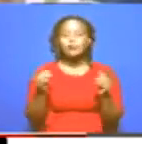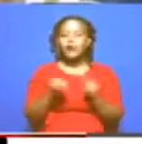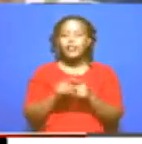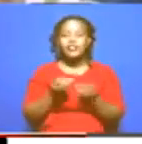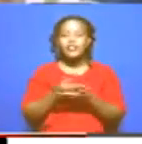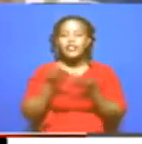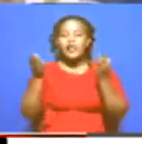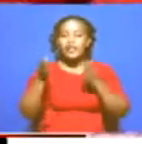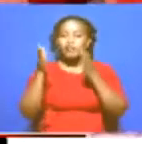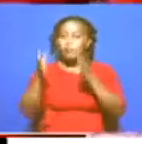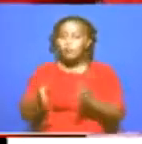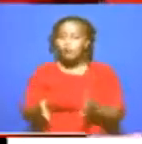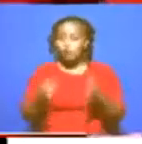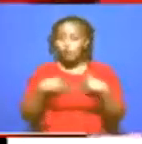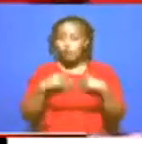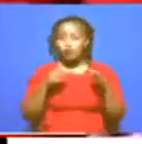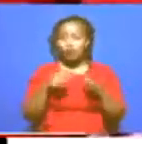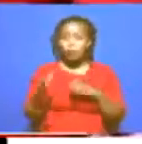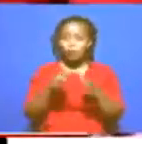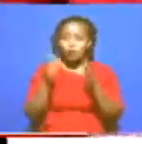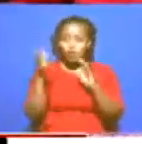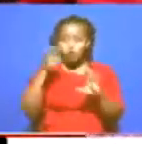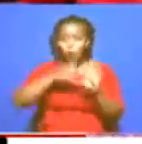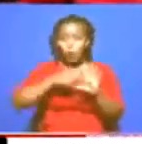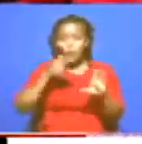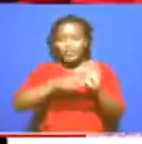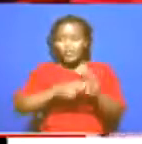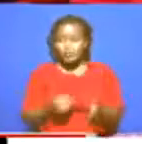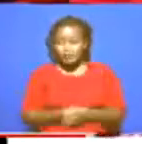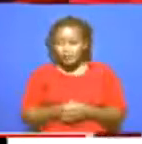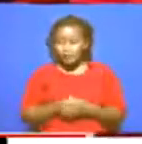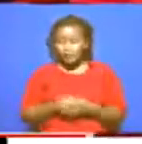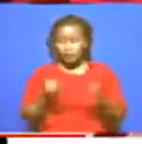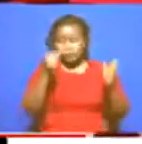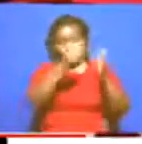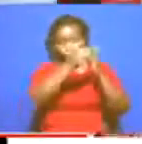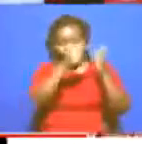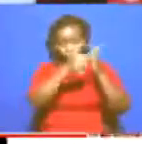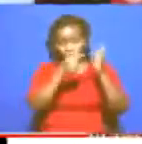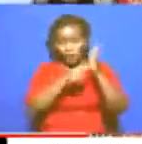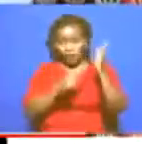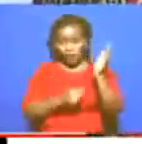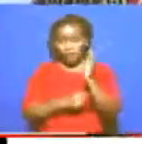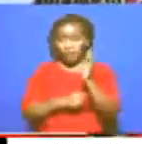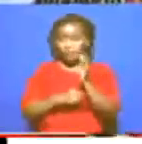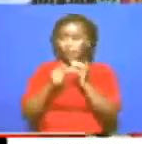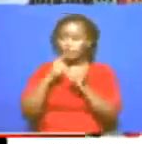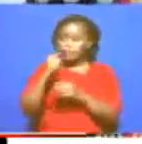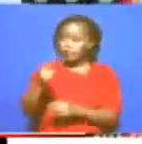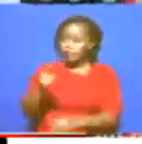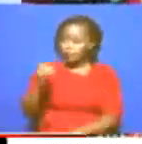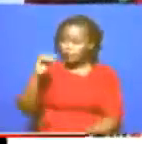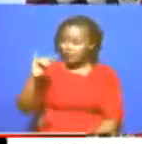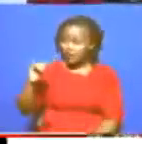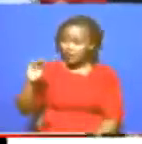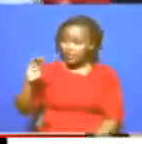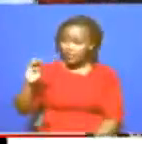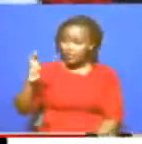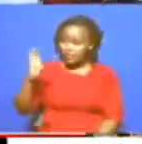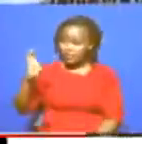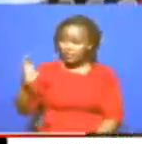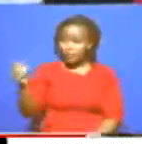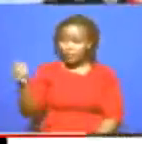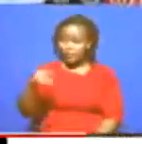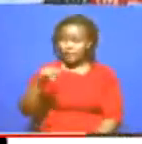opportunity to participate. Guidelines issued by the Independent Electoral and Boundaries Commission, IEBC, in January this